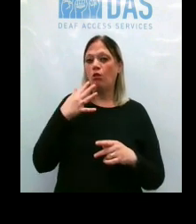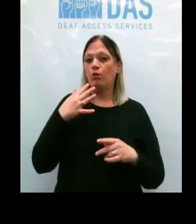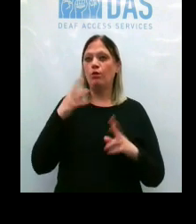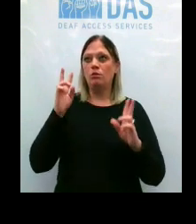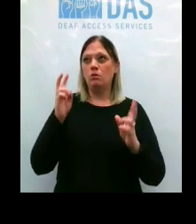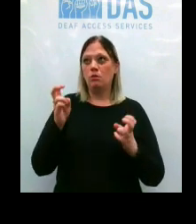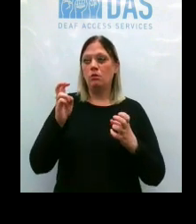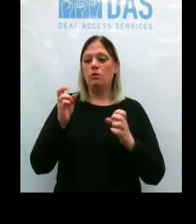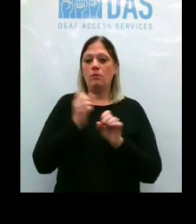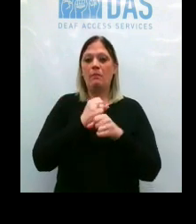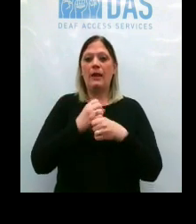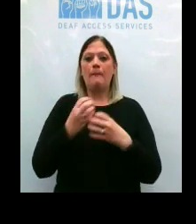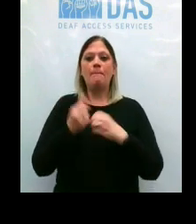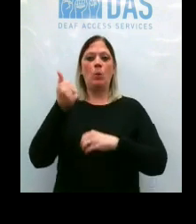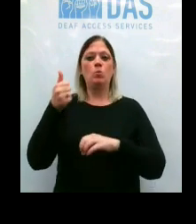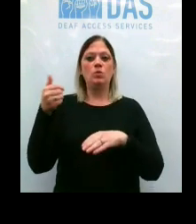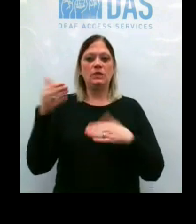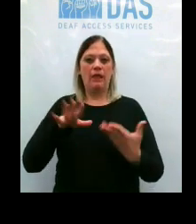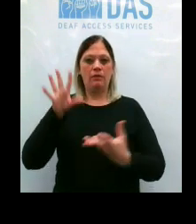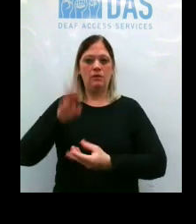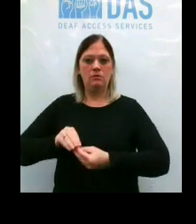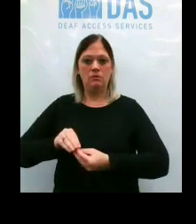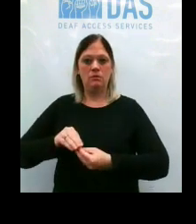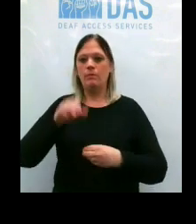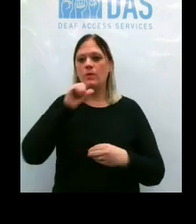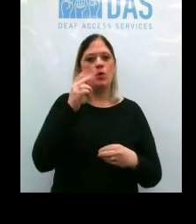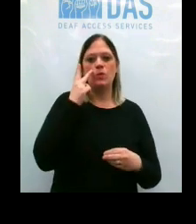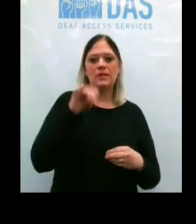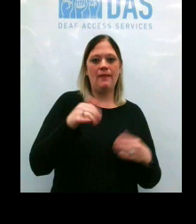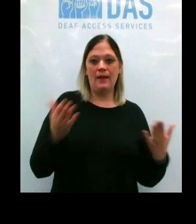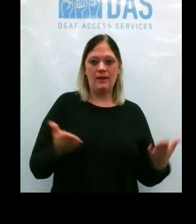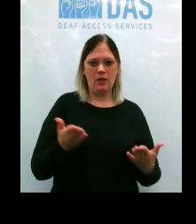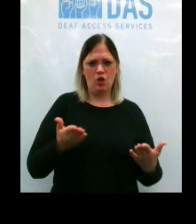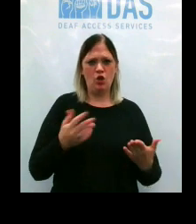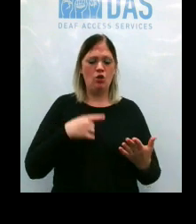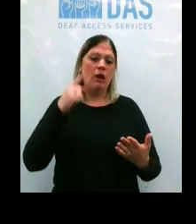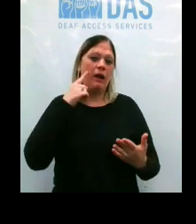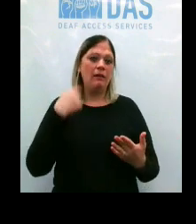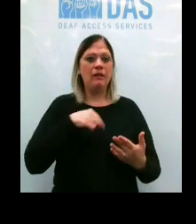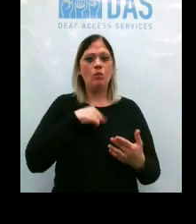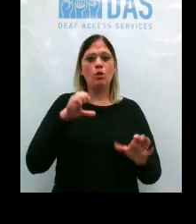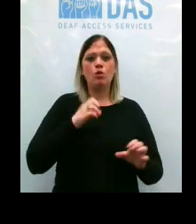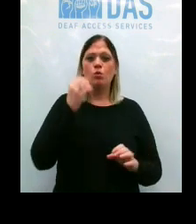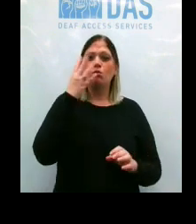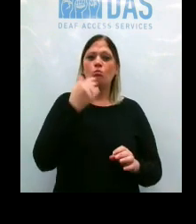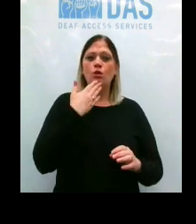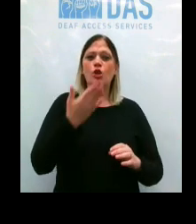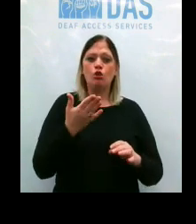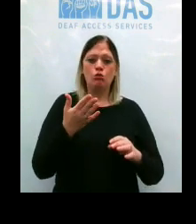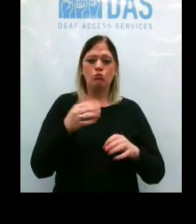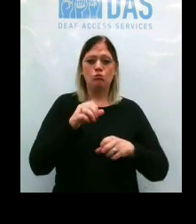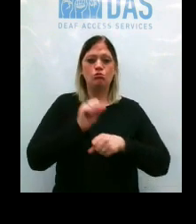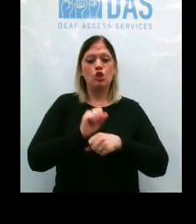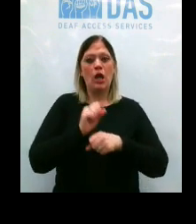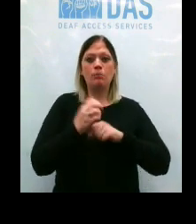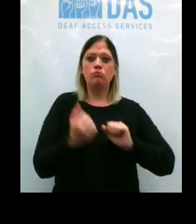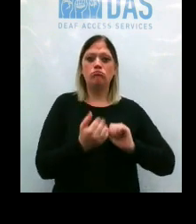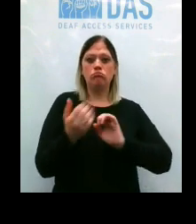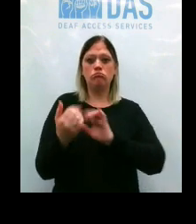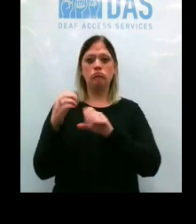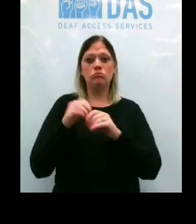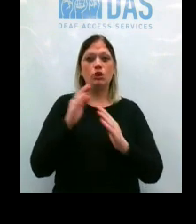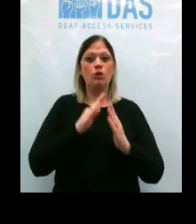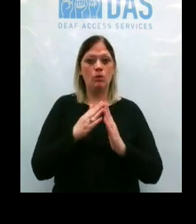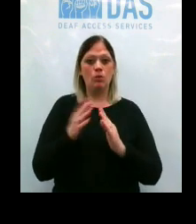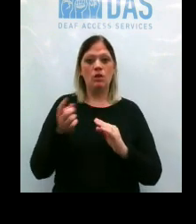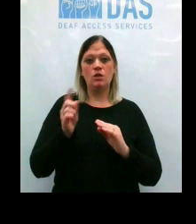majority of deaths. So we are not seeing that here, which I think means we're doing a pretty good job of addressing this in communities